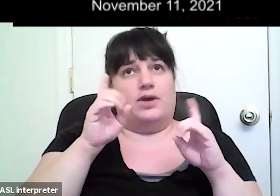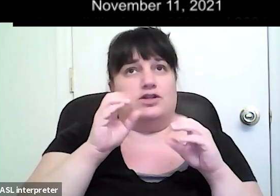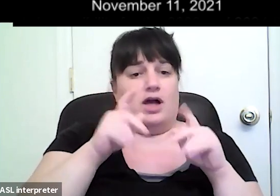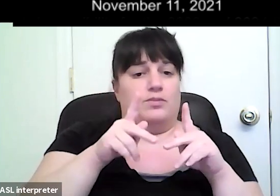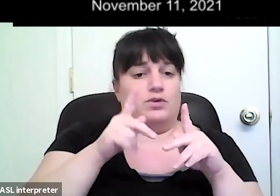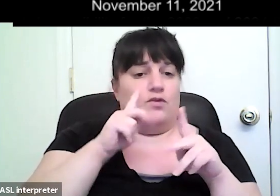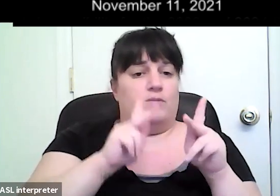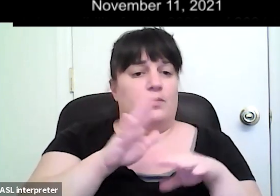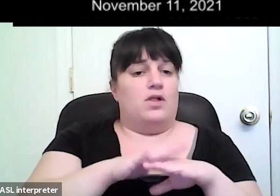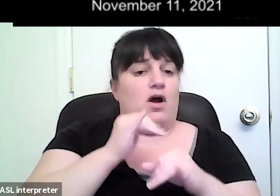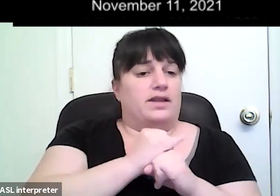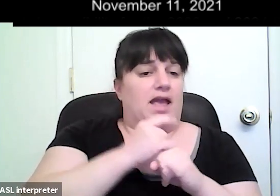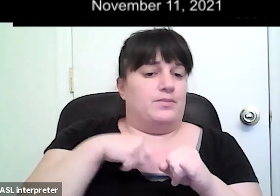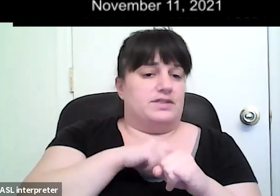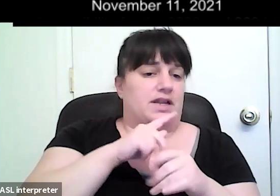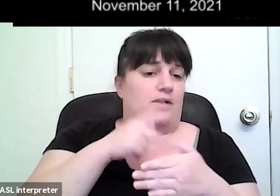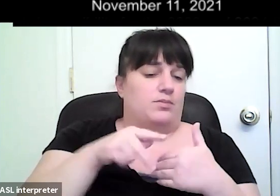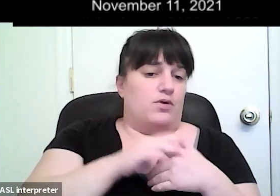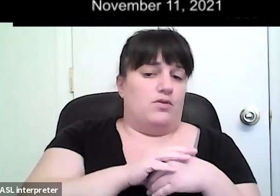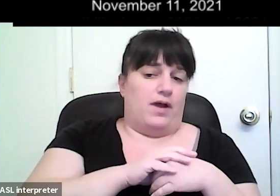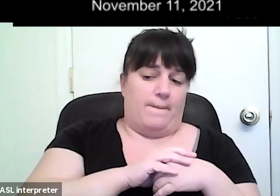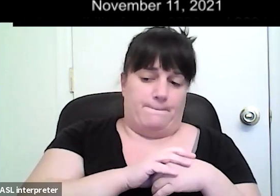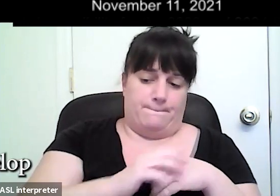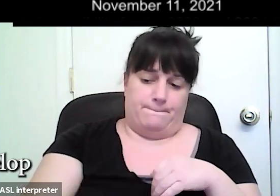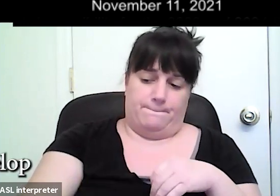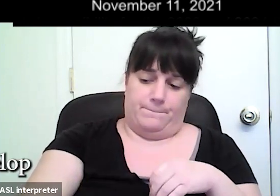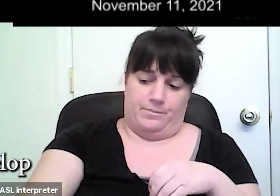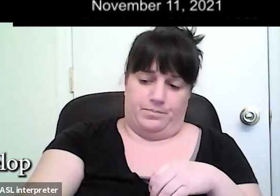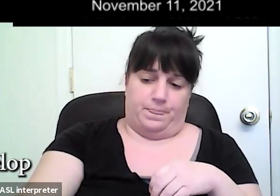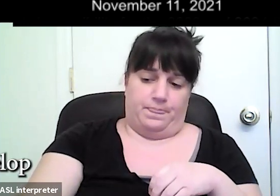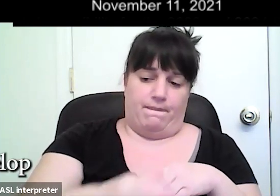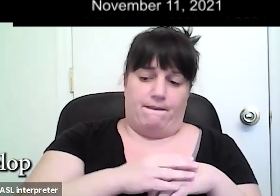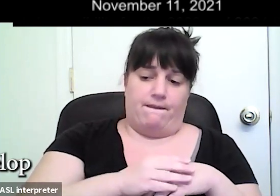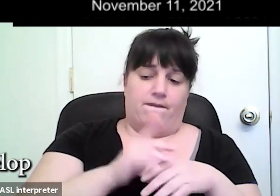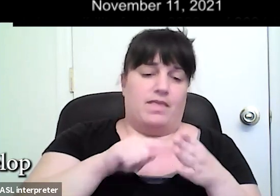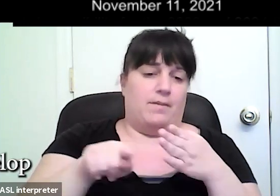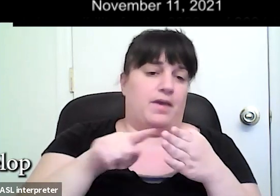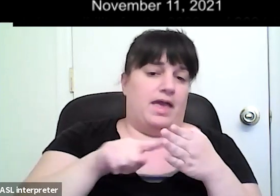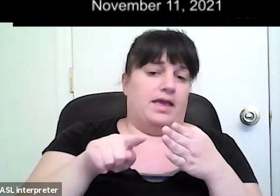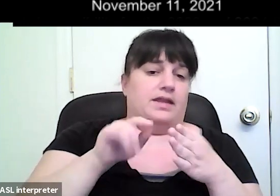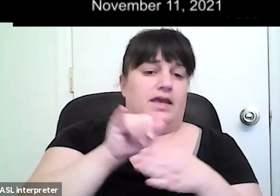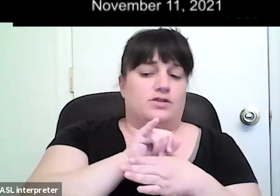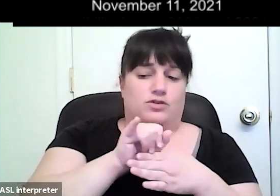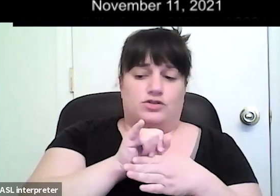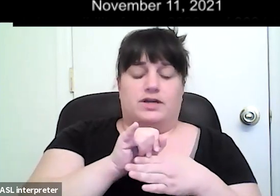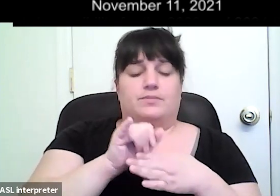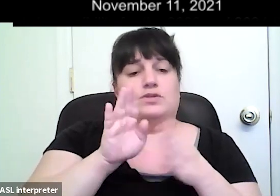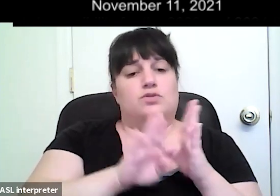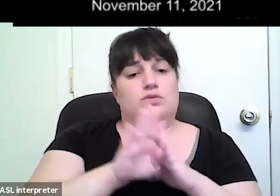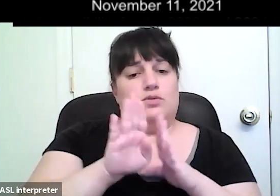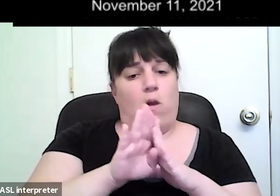on campus in our programs. So these are paid internships to develop